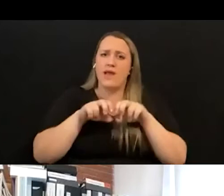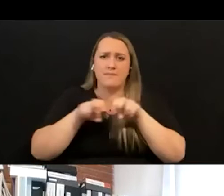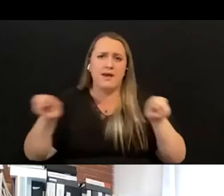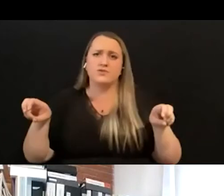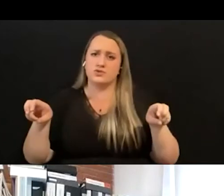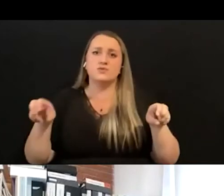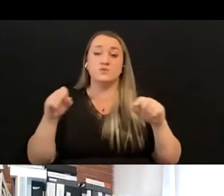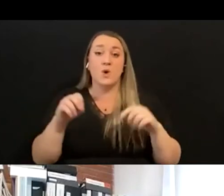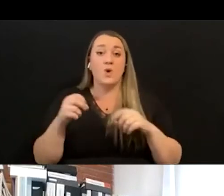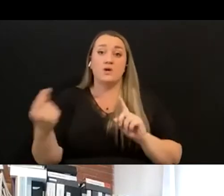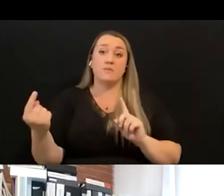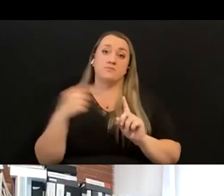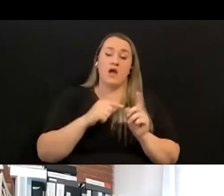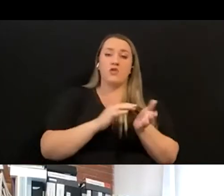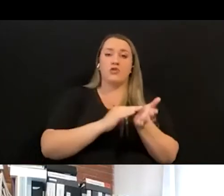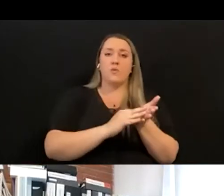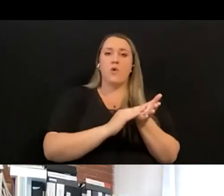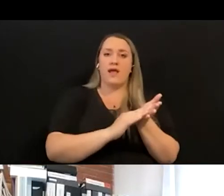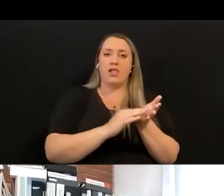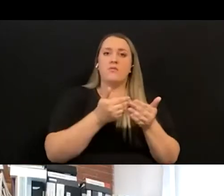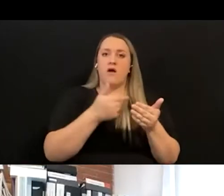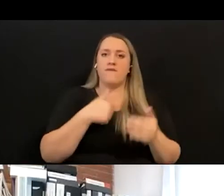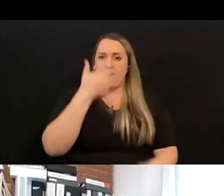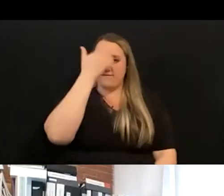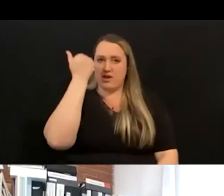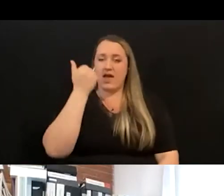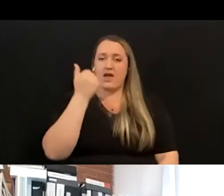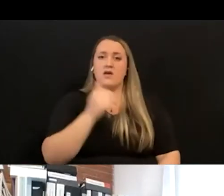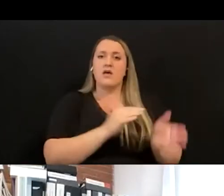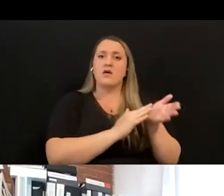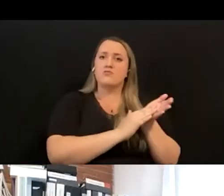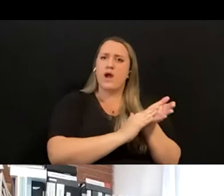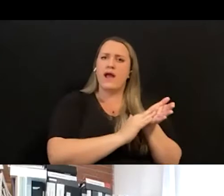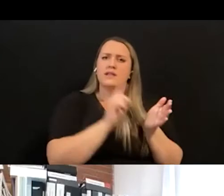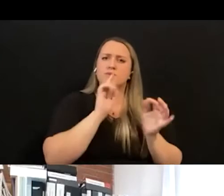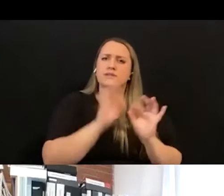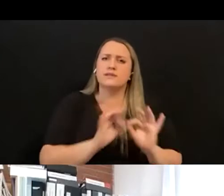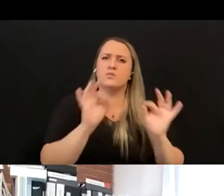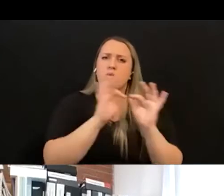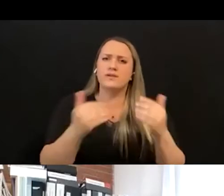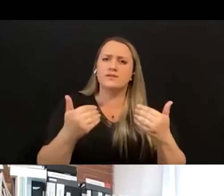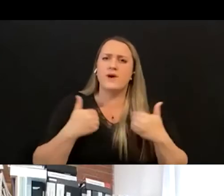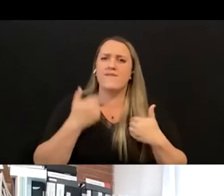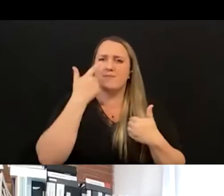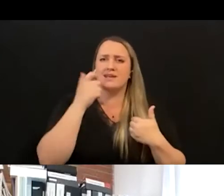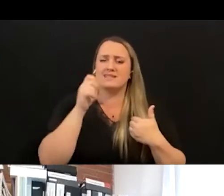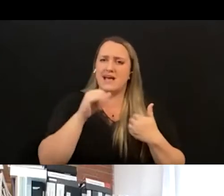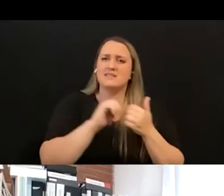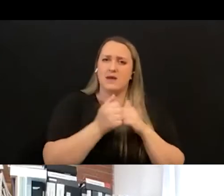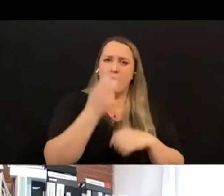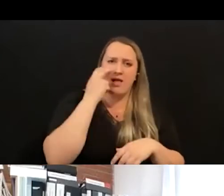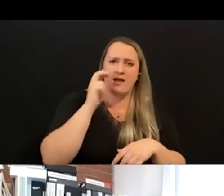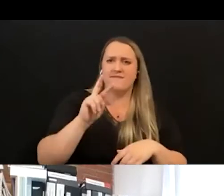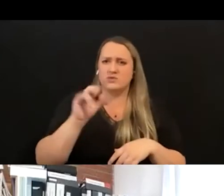coming back to the Braille before I forget, it's a really important thing to have, because it's often how blind or visually impaired people can